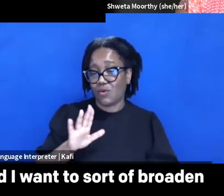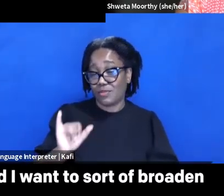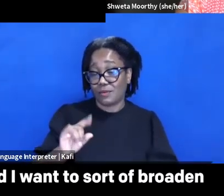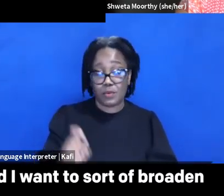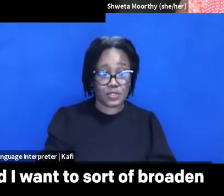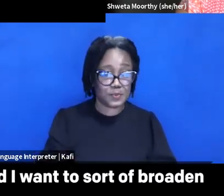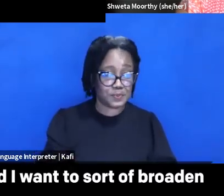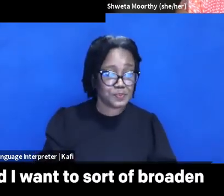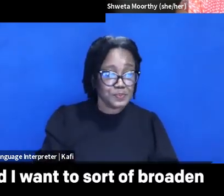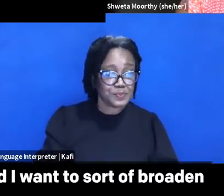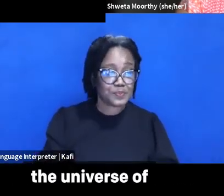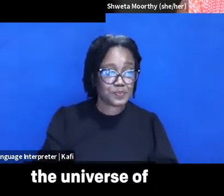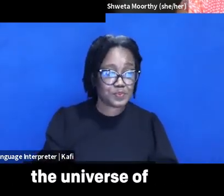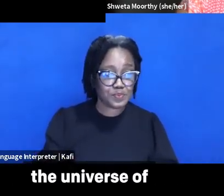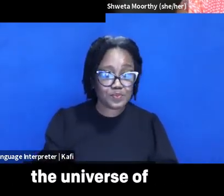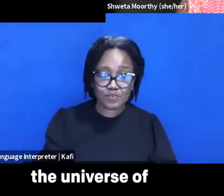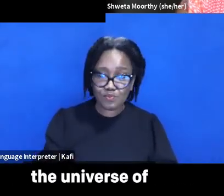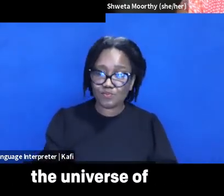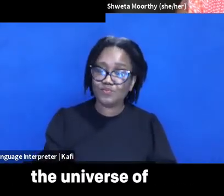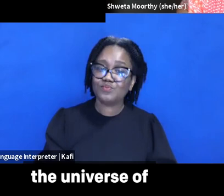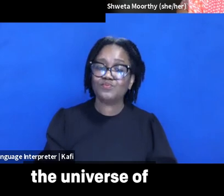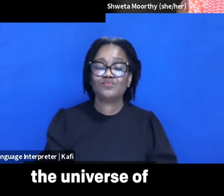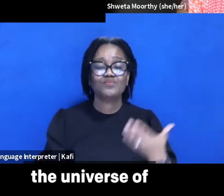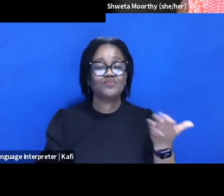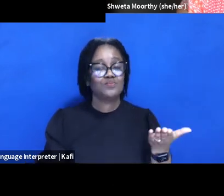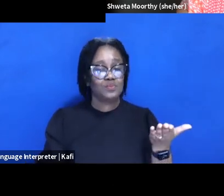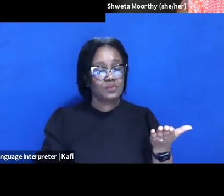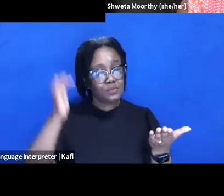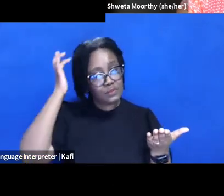And I want to sort of broaden the universe of